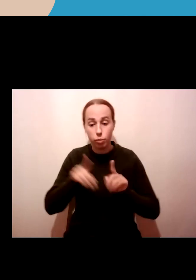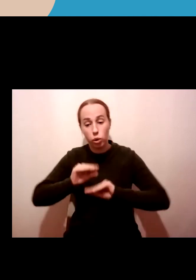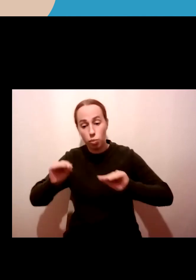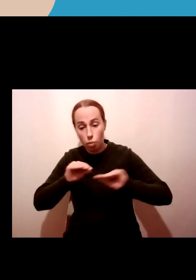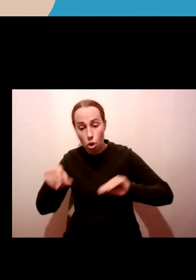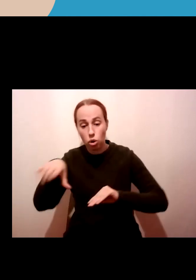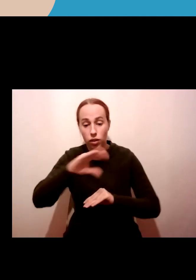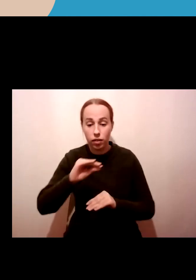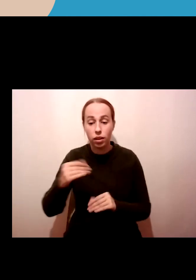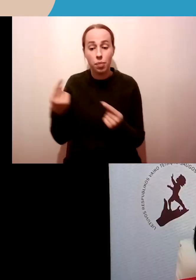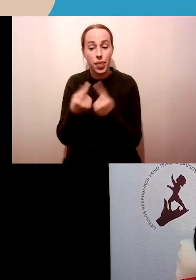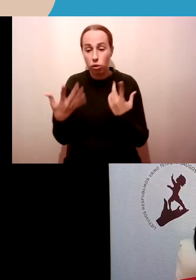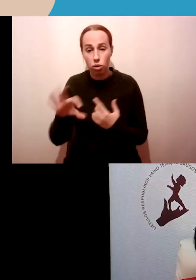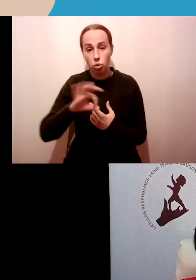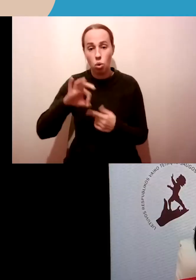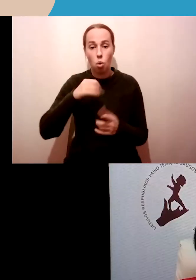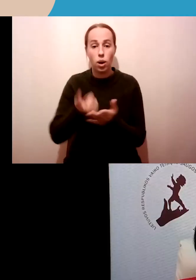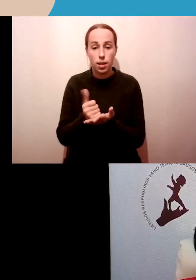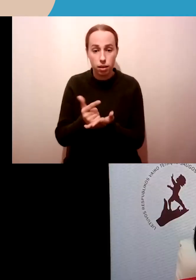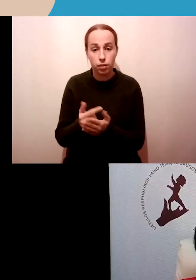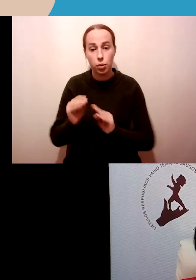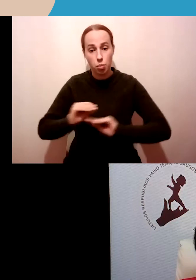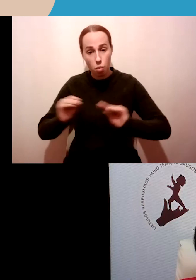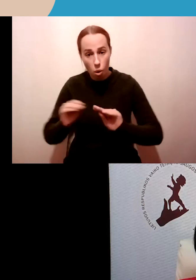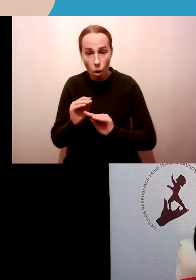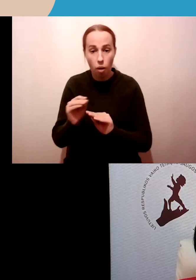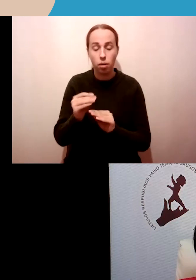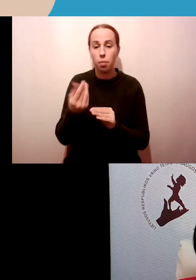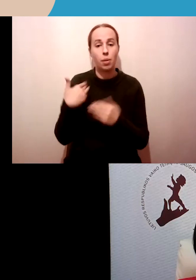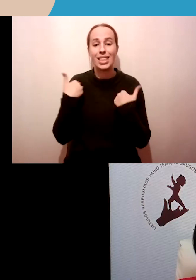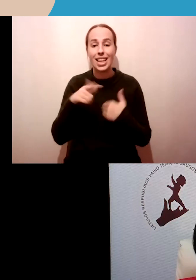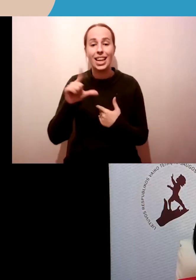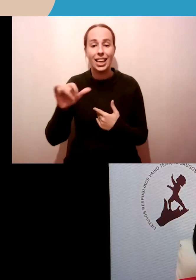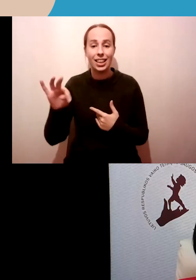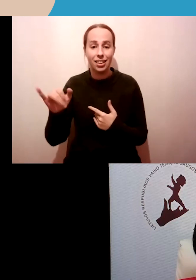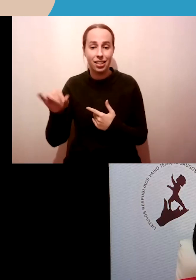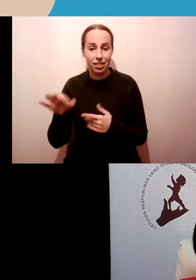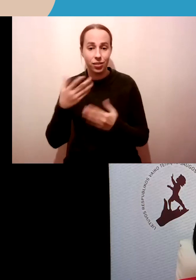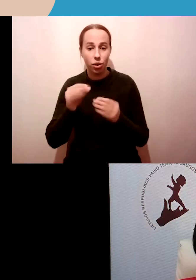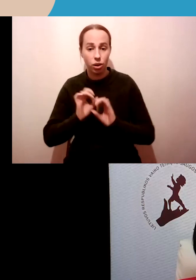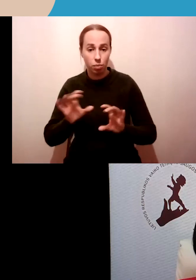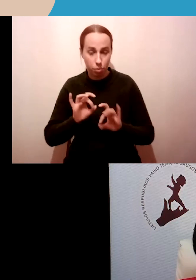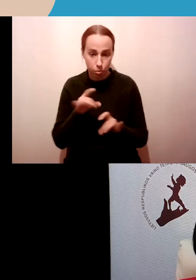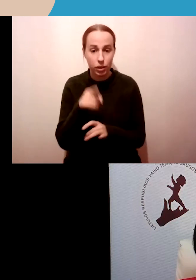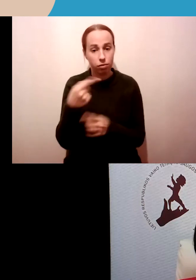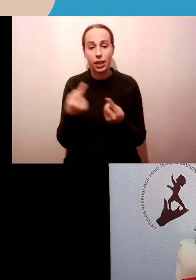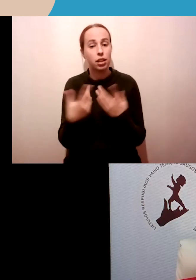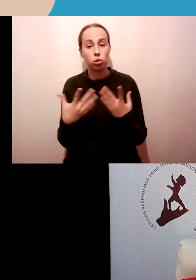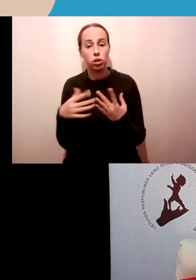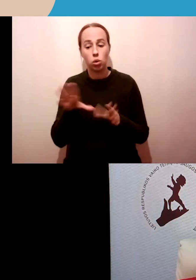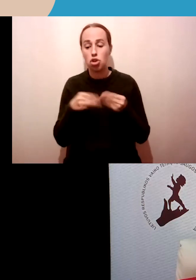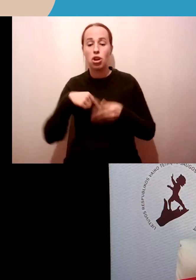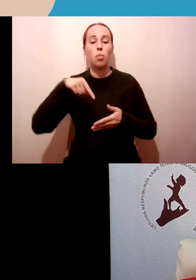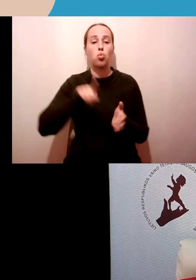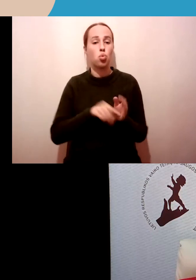the majority of parents and children are against sexual education and want to leave it